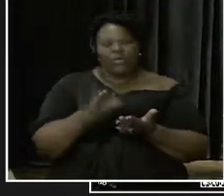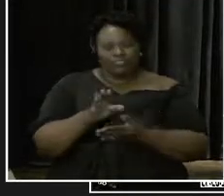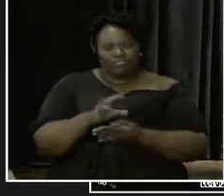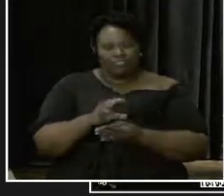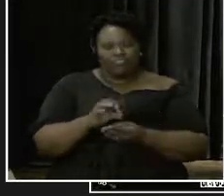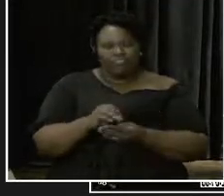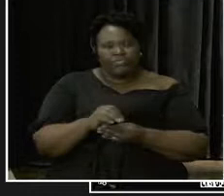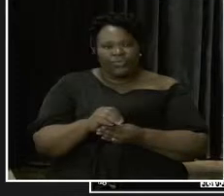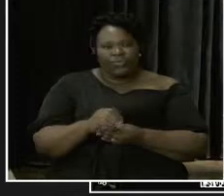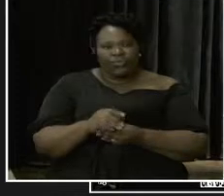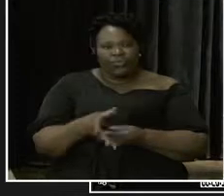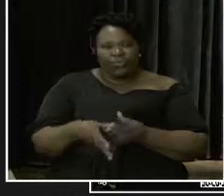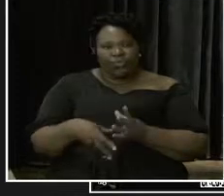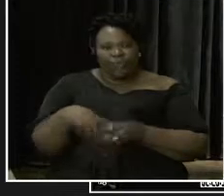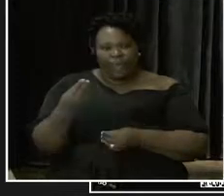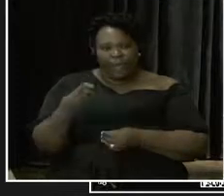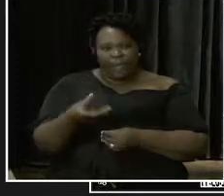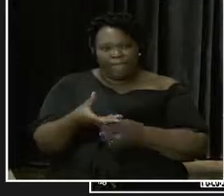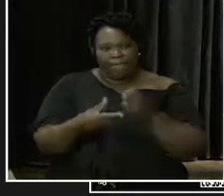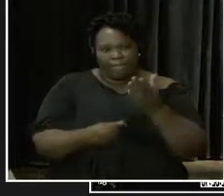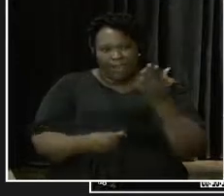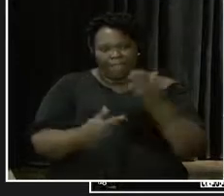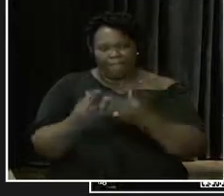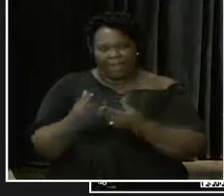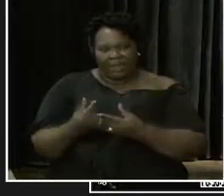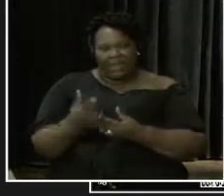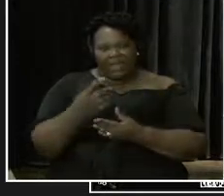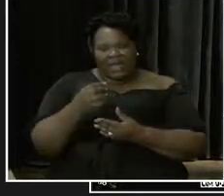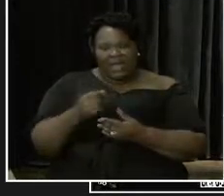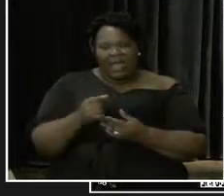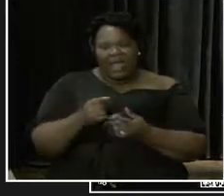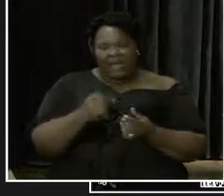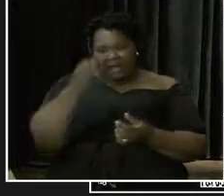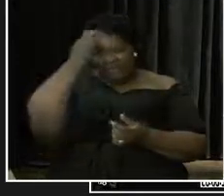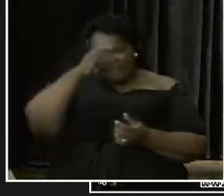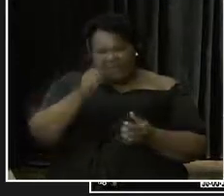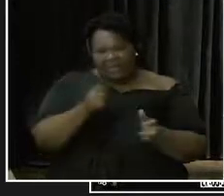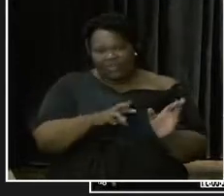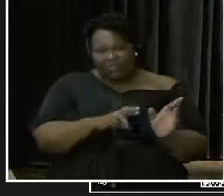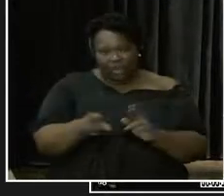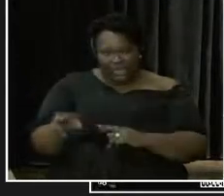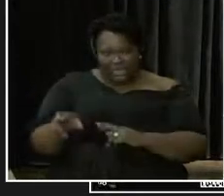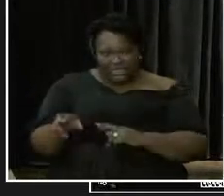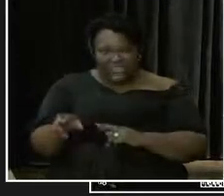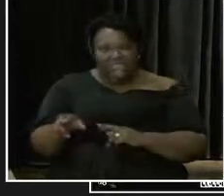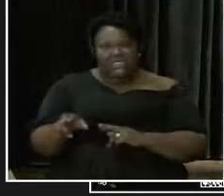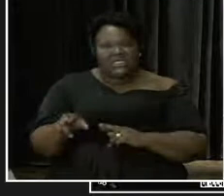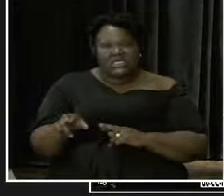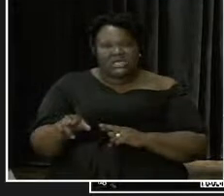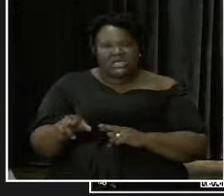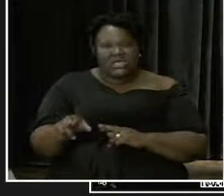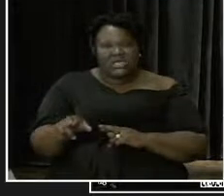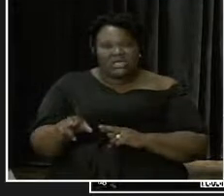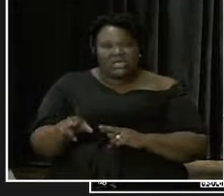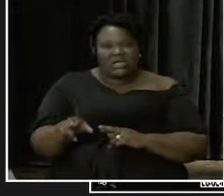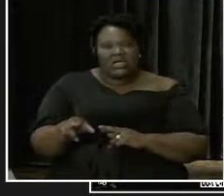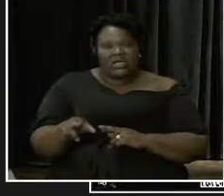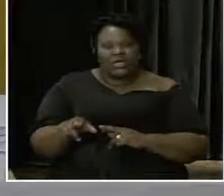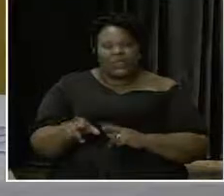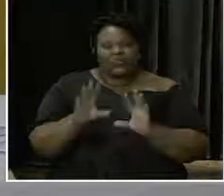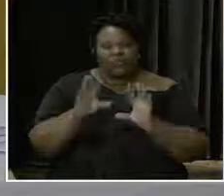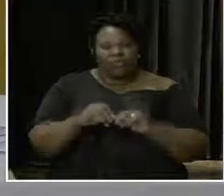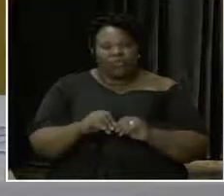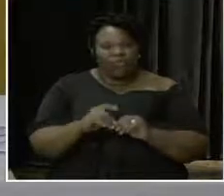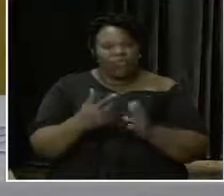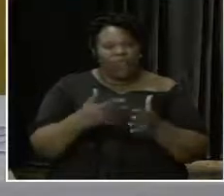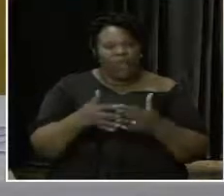effective. But in terms of operation, let me tell you, the government is ready to deal with any unrest that might come. Thank you very much.